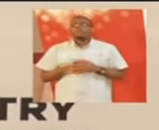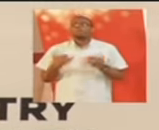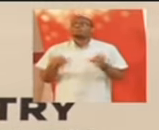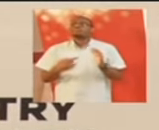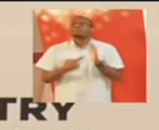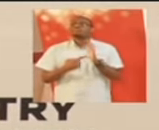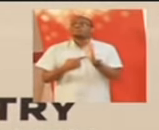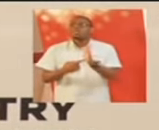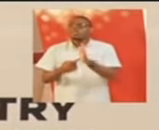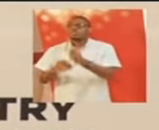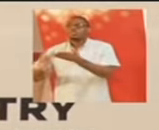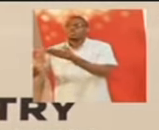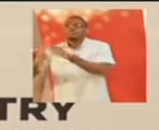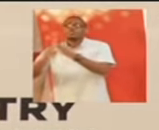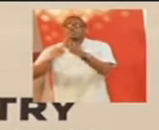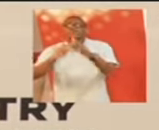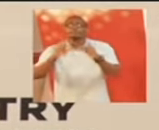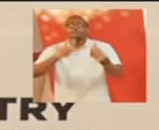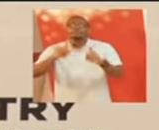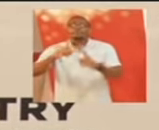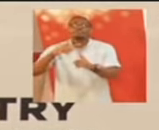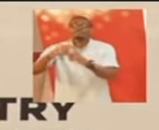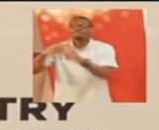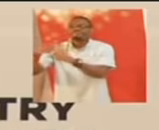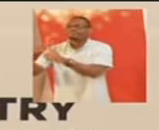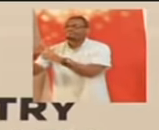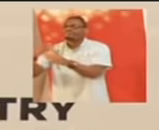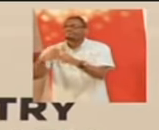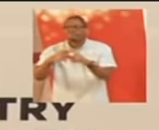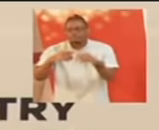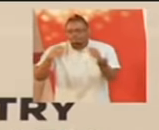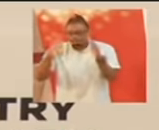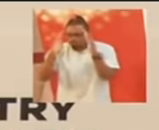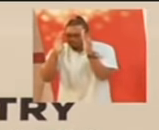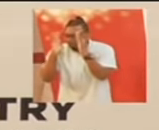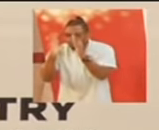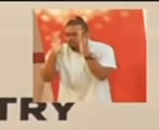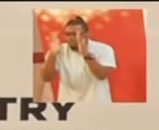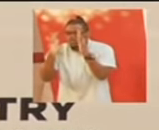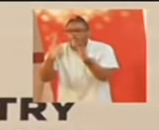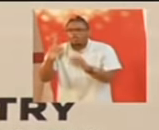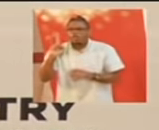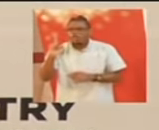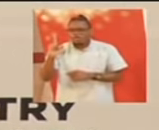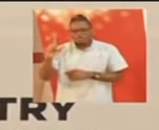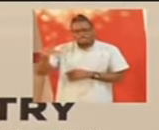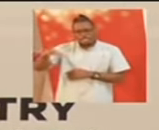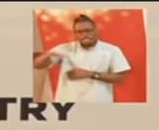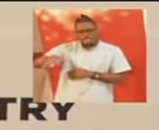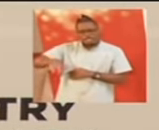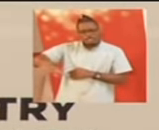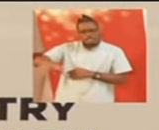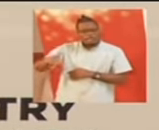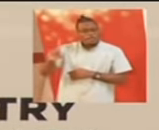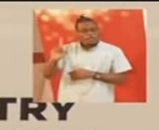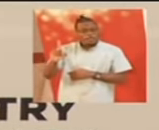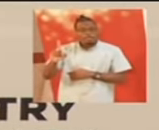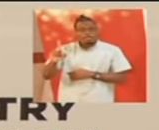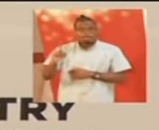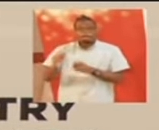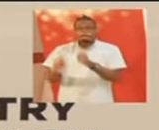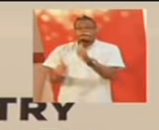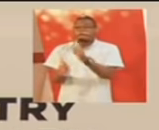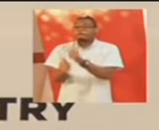so far. And I'll pay a little particular attention to what is happening in one particular county with the largest number of cases, which is County